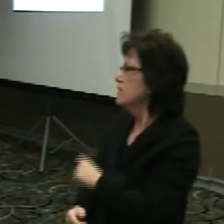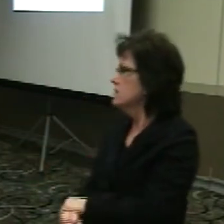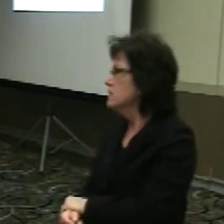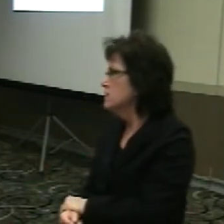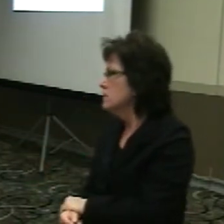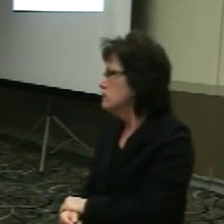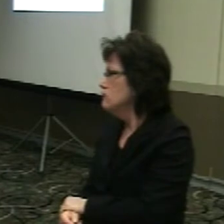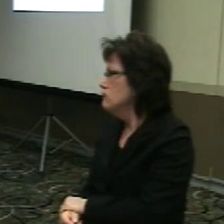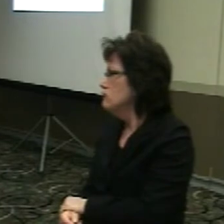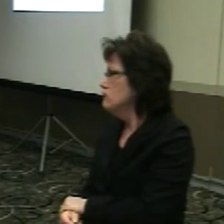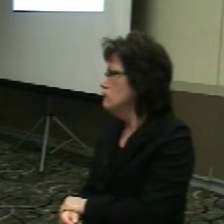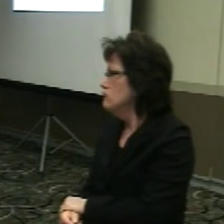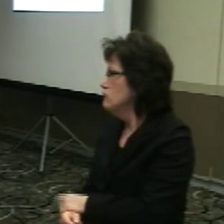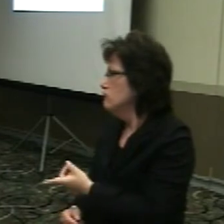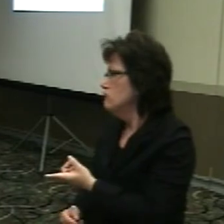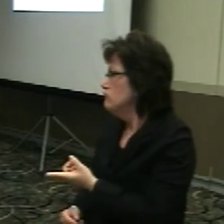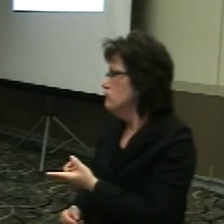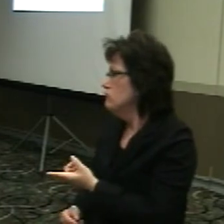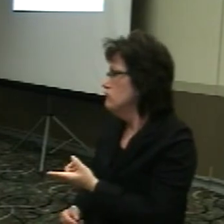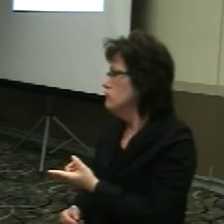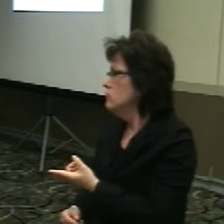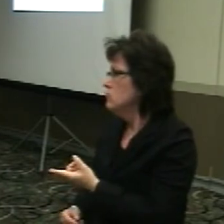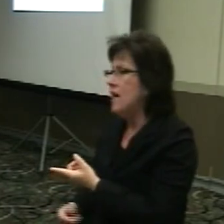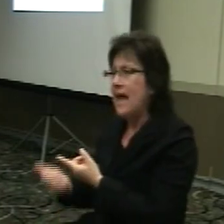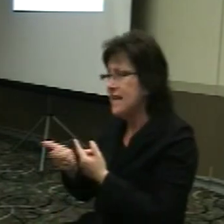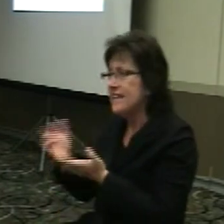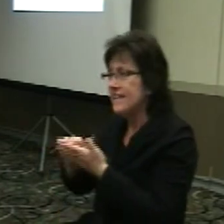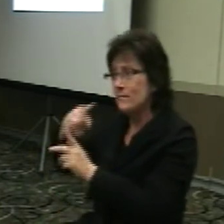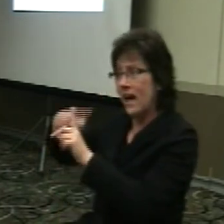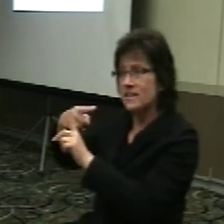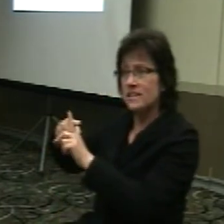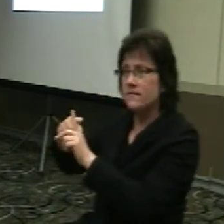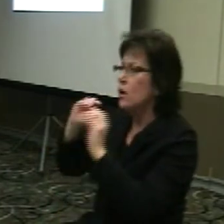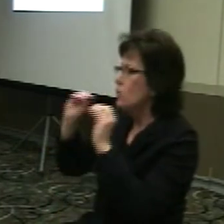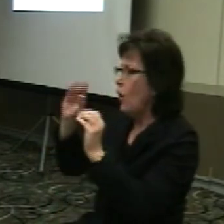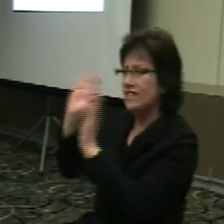No praise. He's getting no attention for anything that's desirable, is he?